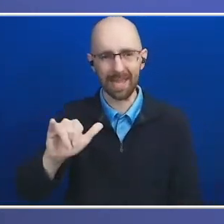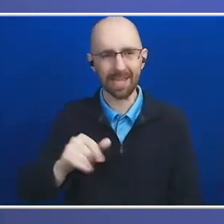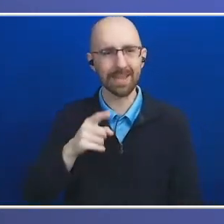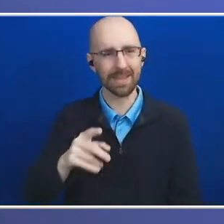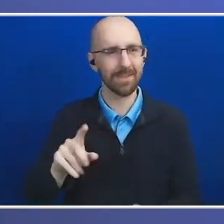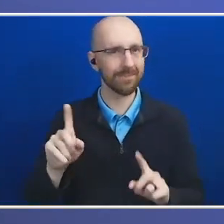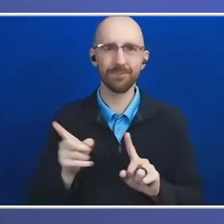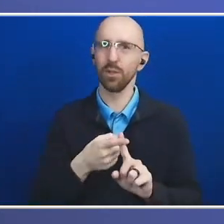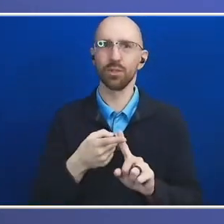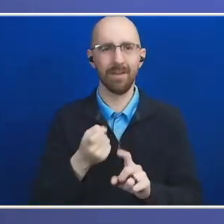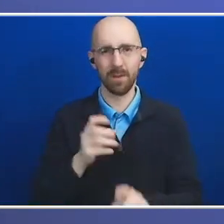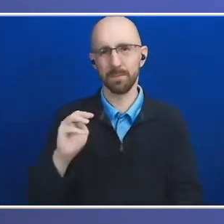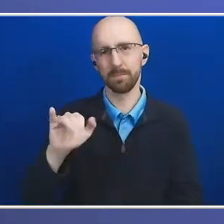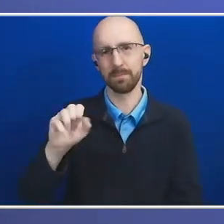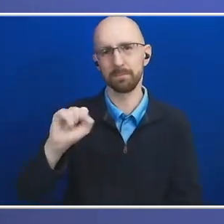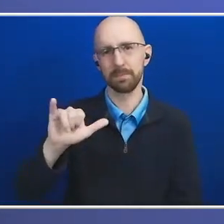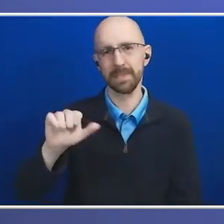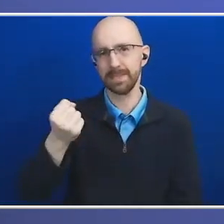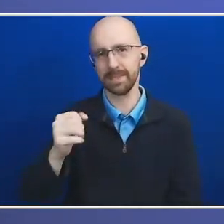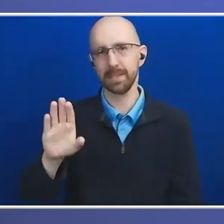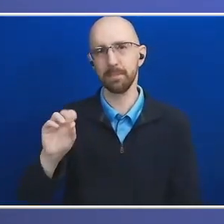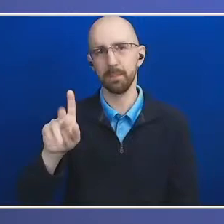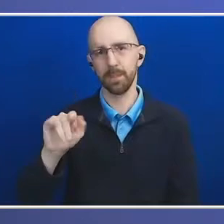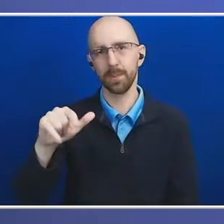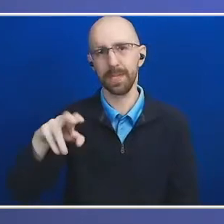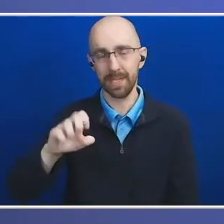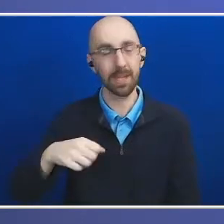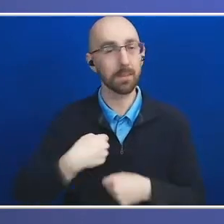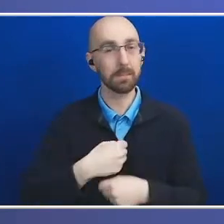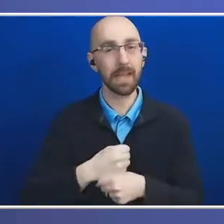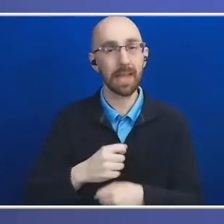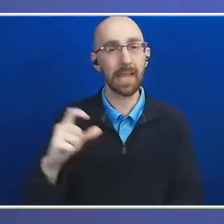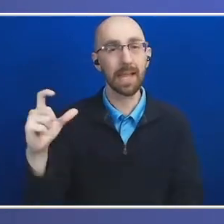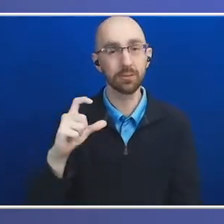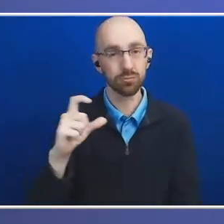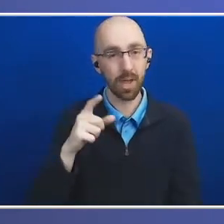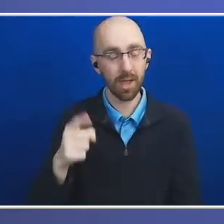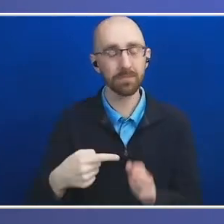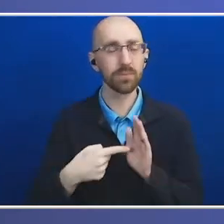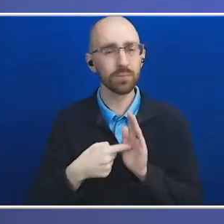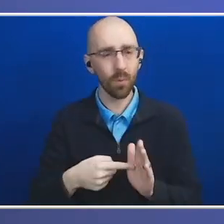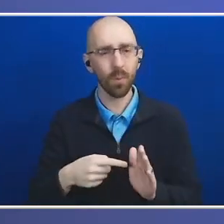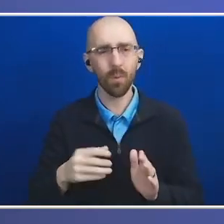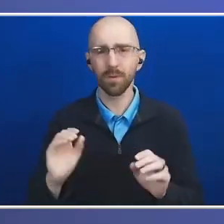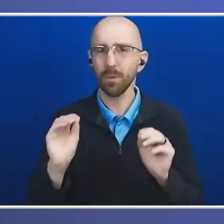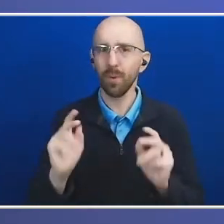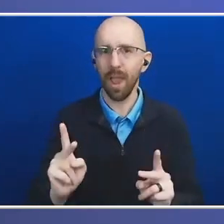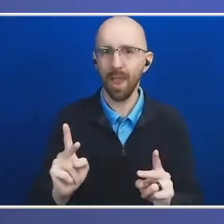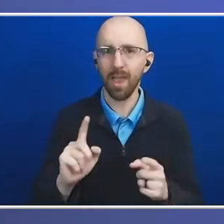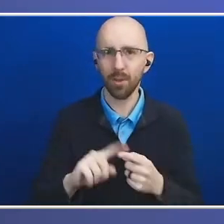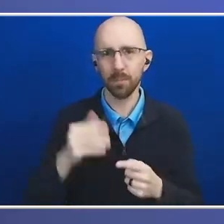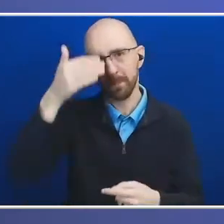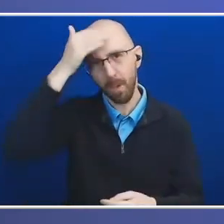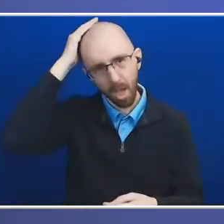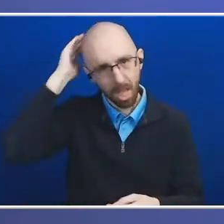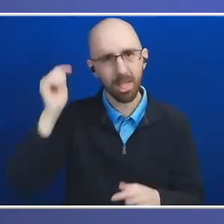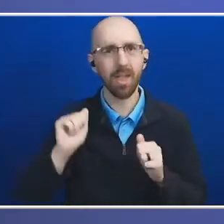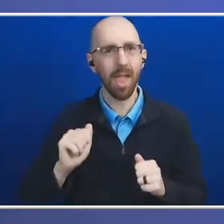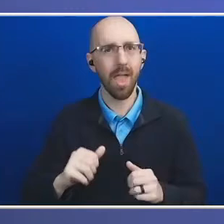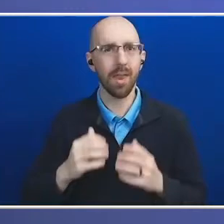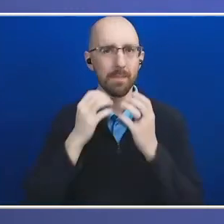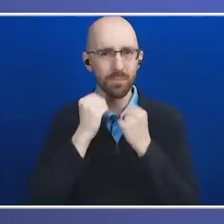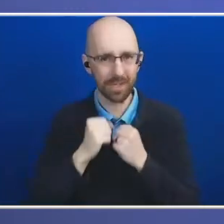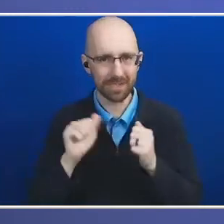Missy's Boutique. And so like with Instagram Reel, it was more to show like, it's okay. It's okay to be bald. I can embrace this. We can have fun with